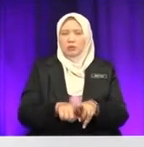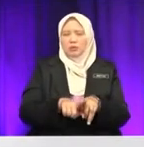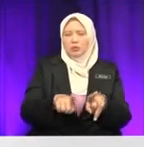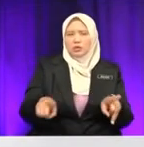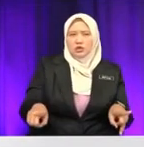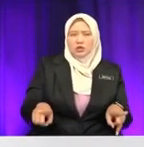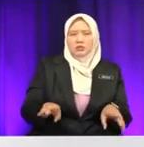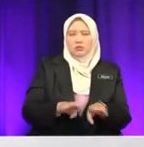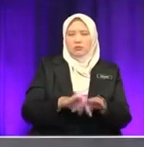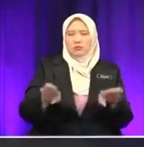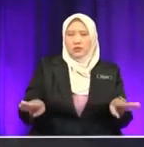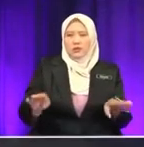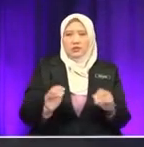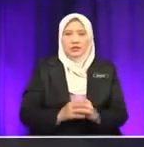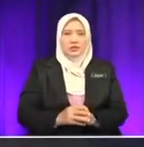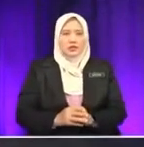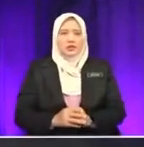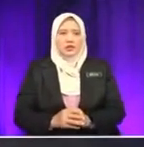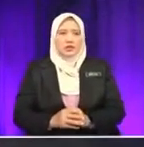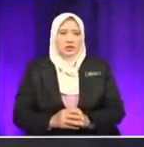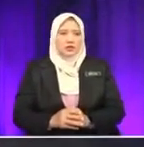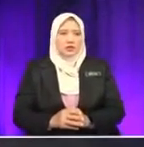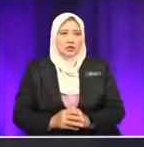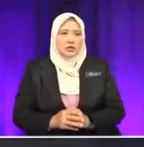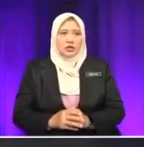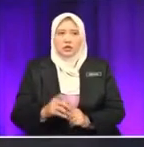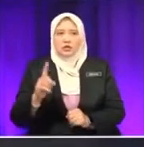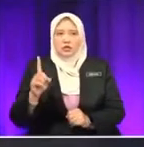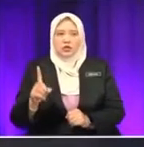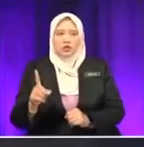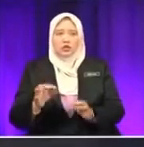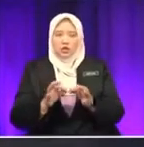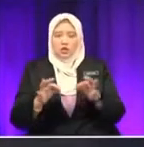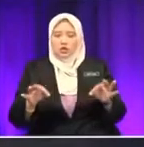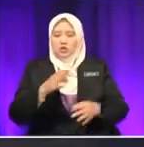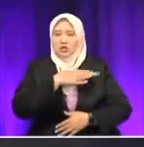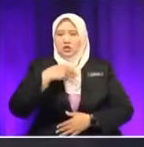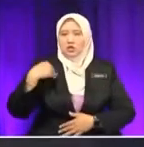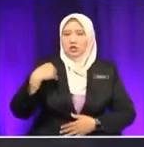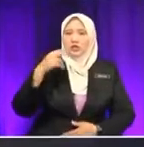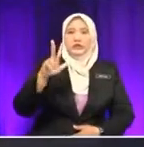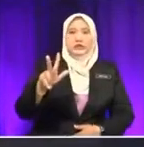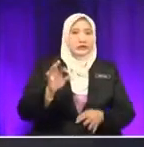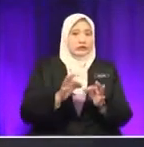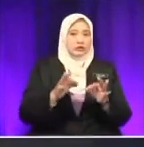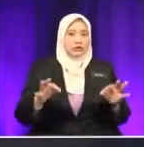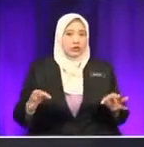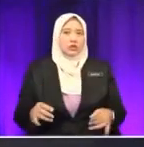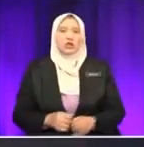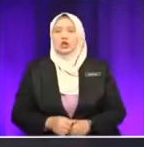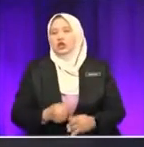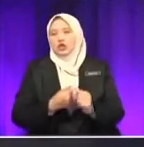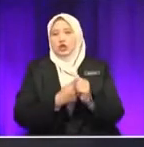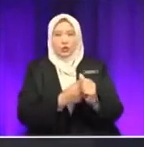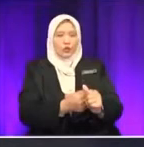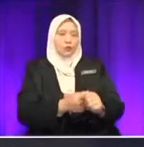Ayman had two sentences and Ideal had one sentence. So the choice is yours. It is all about the time. Because Tivia, each